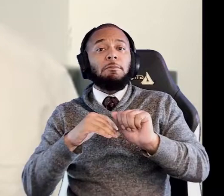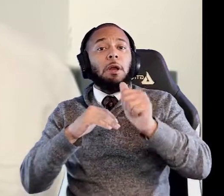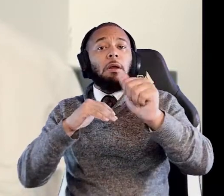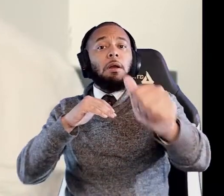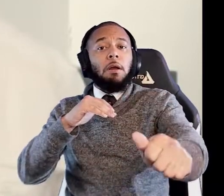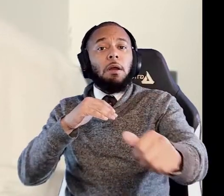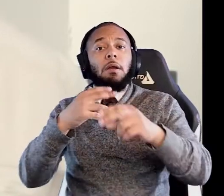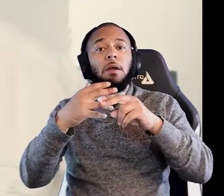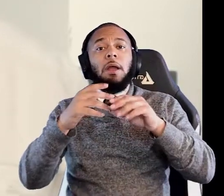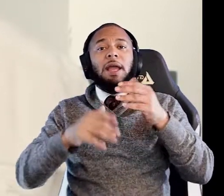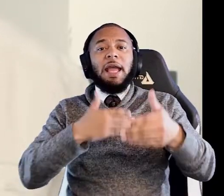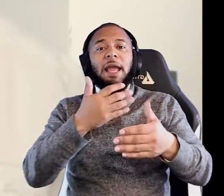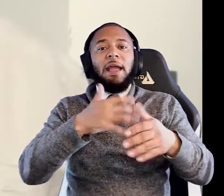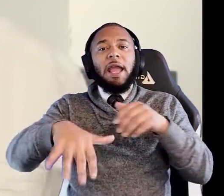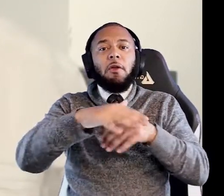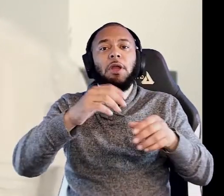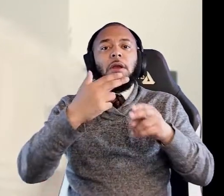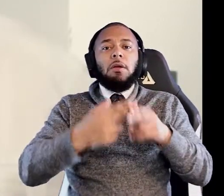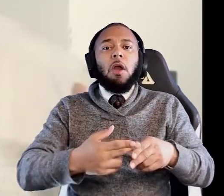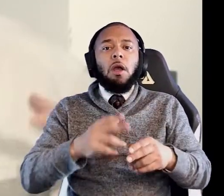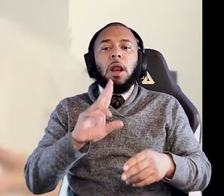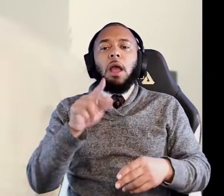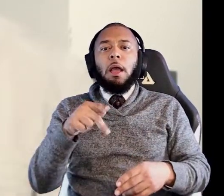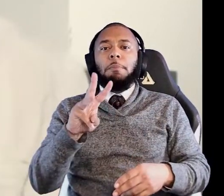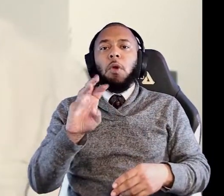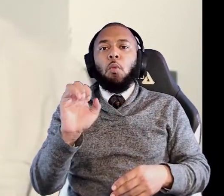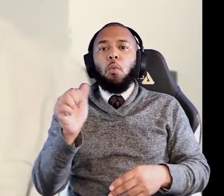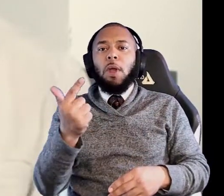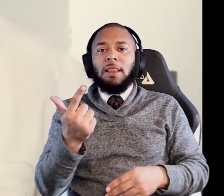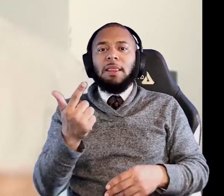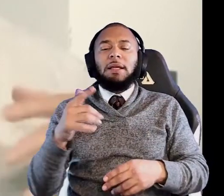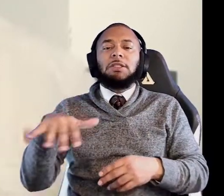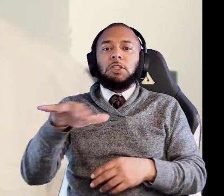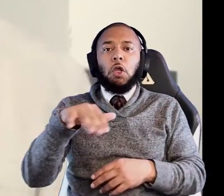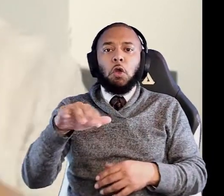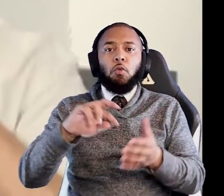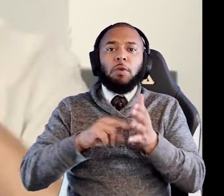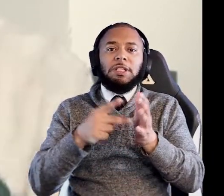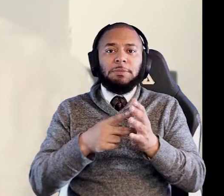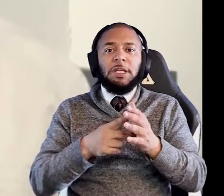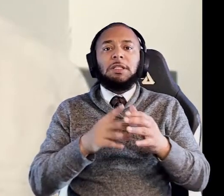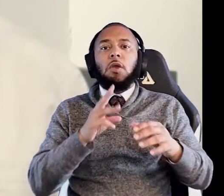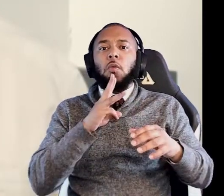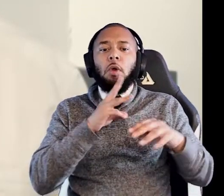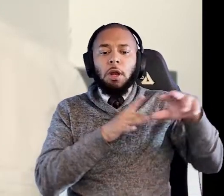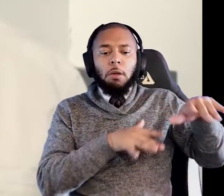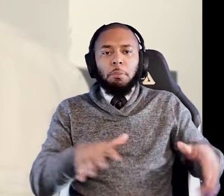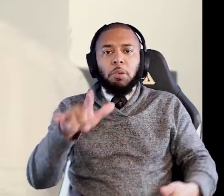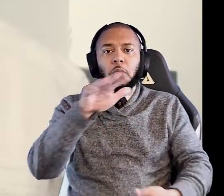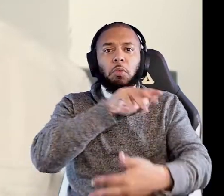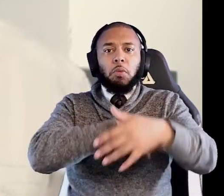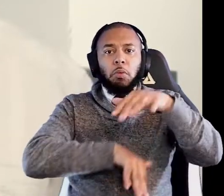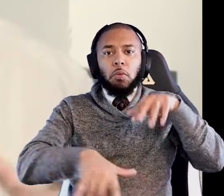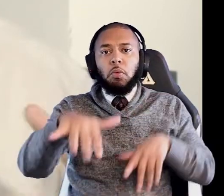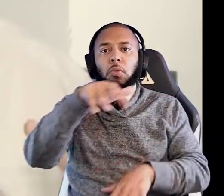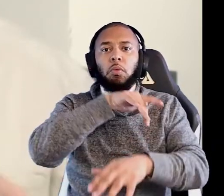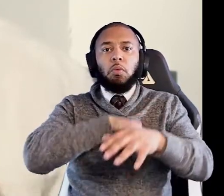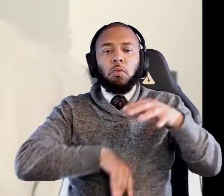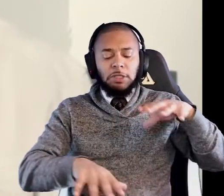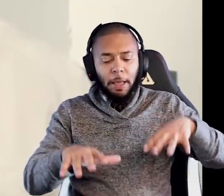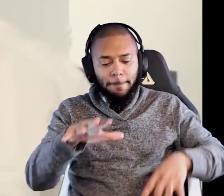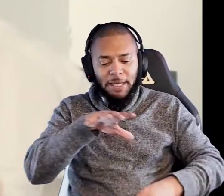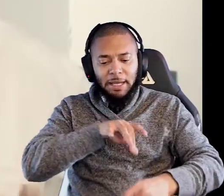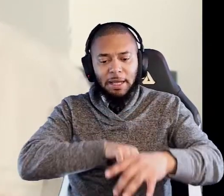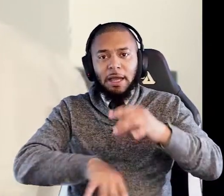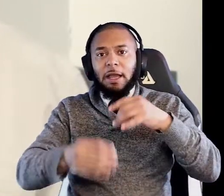called upwelling zones. In upwelling zones, bottom layers of the ocean are forced upwards because of ocean currents. When the